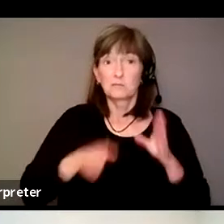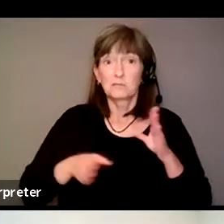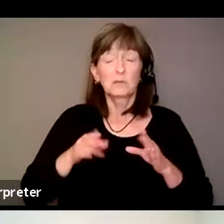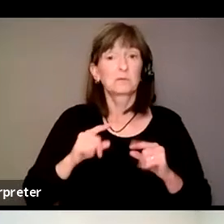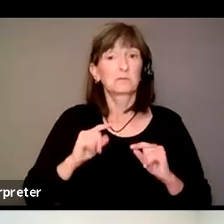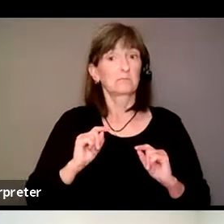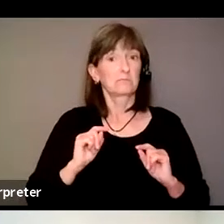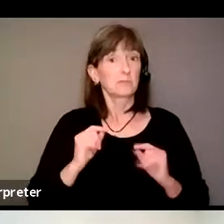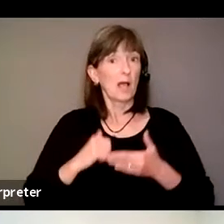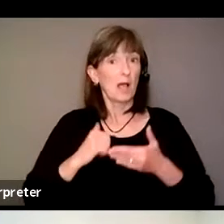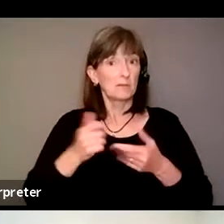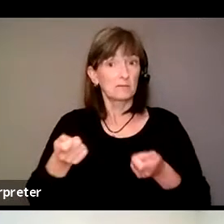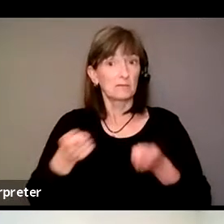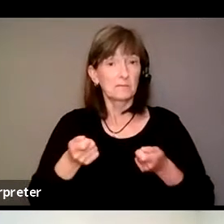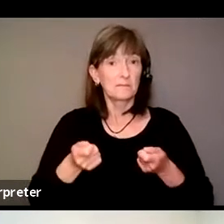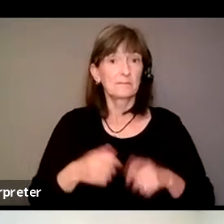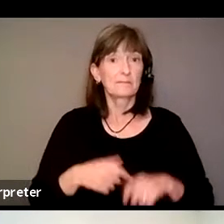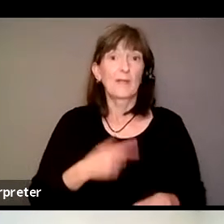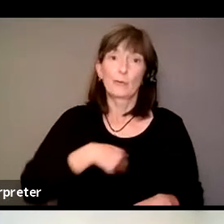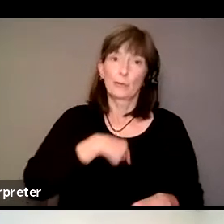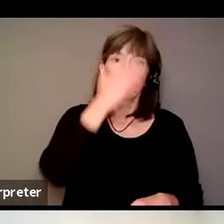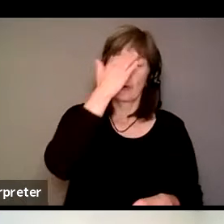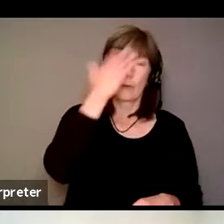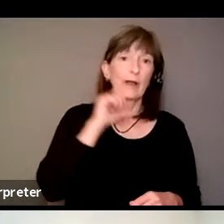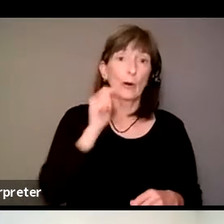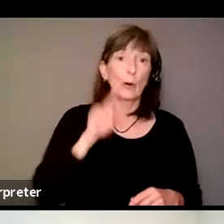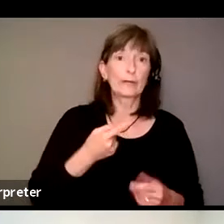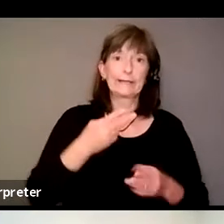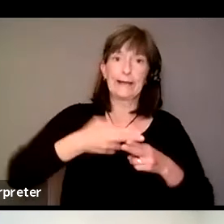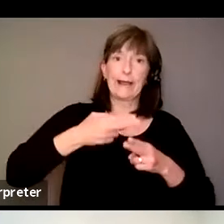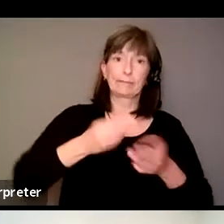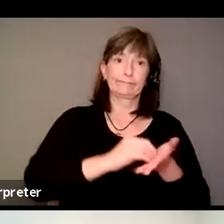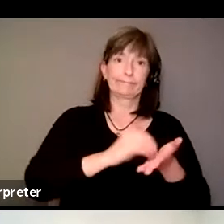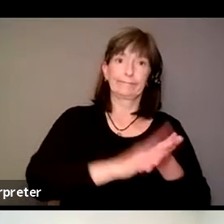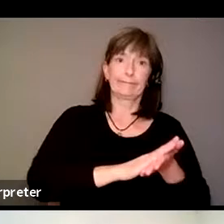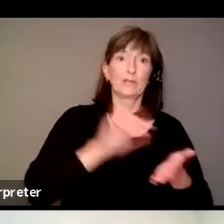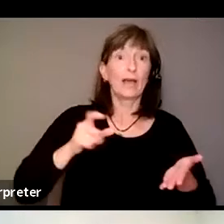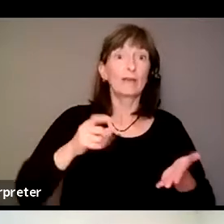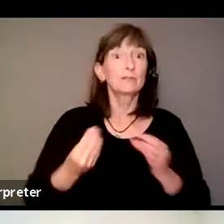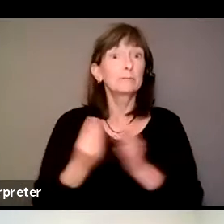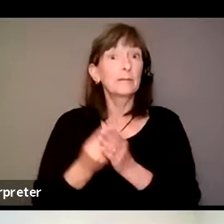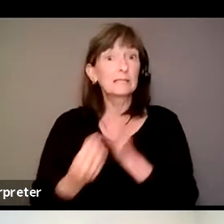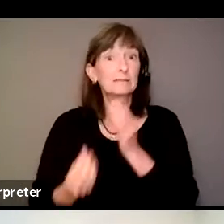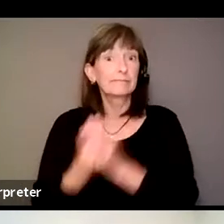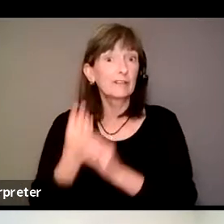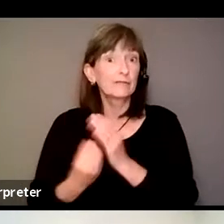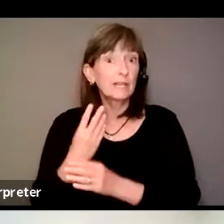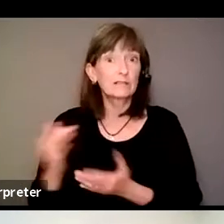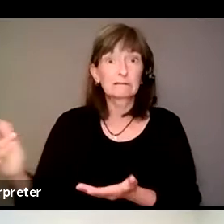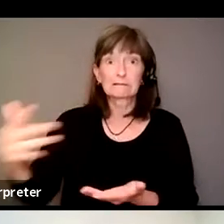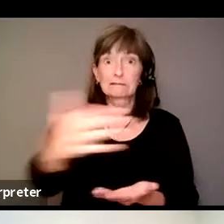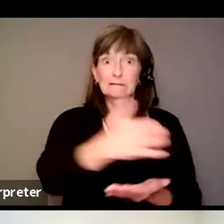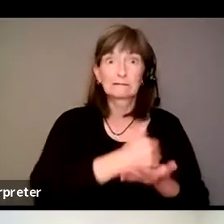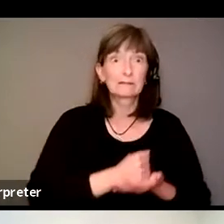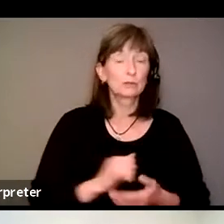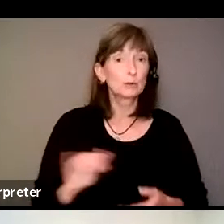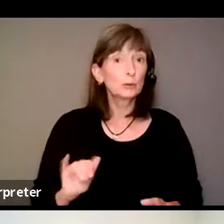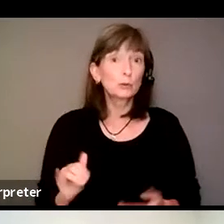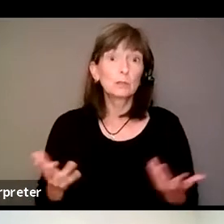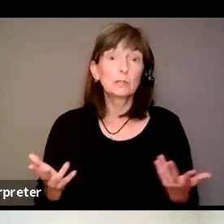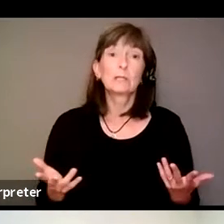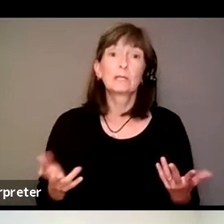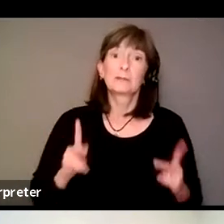as we know, I mean, it's not simply just, you know, putting your name on a ballot. You know, there's fundraising involved. And I know that can be a deterrent for a lot of people. I mean, if we just look